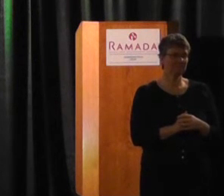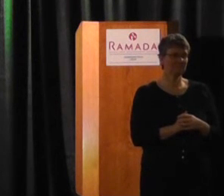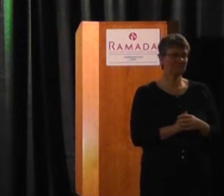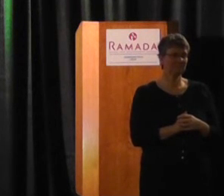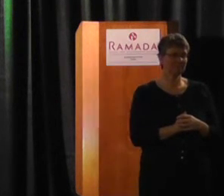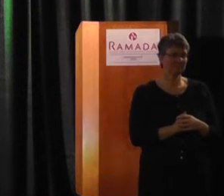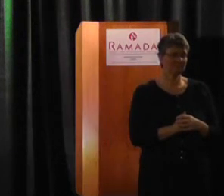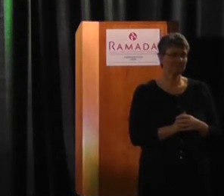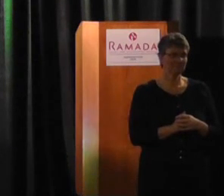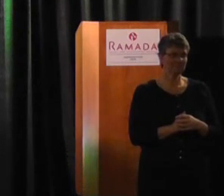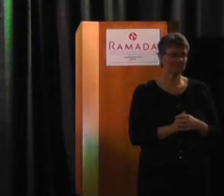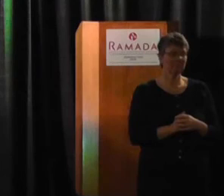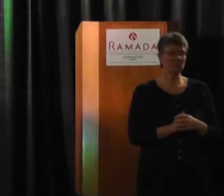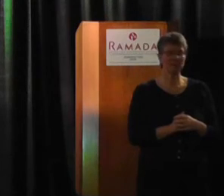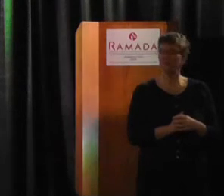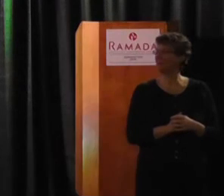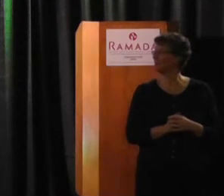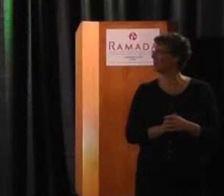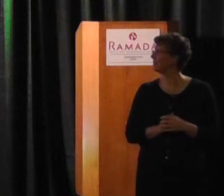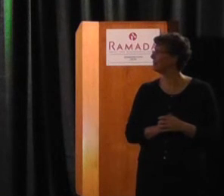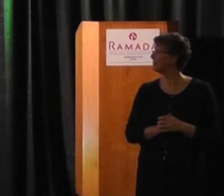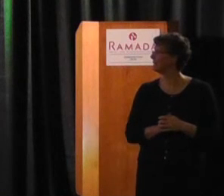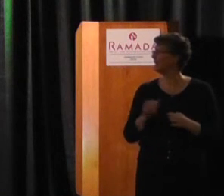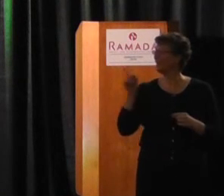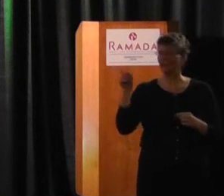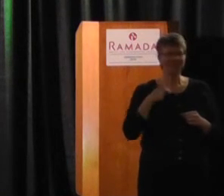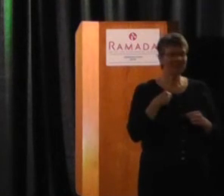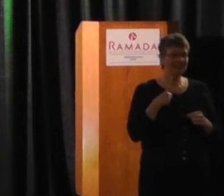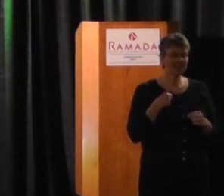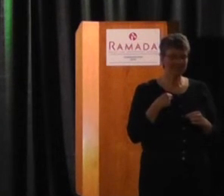Apparently there's stairs. I've been trying to take a big step.